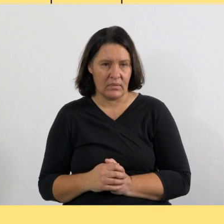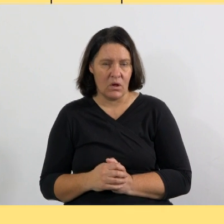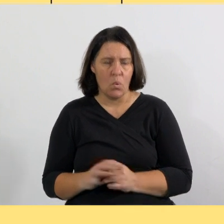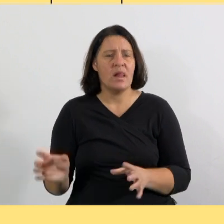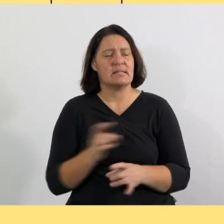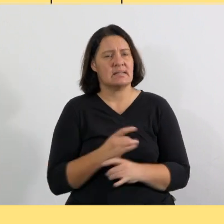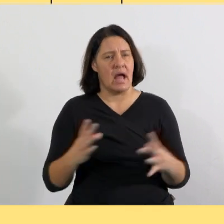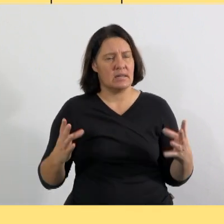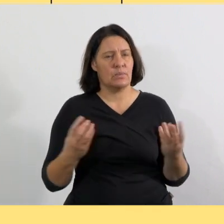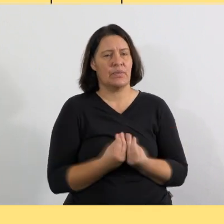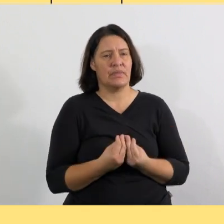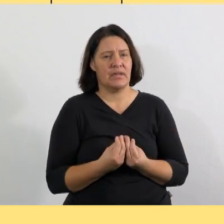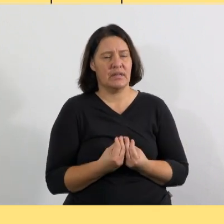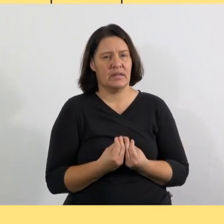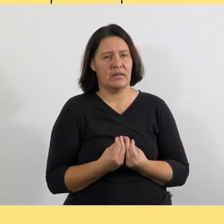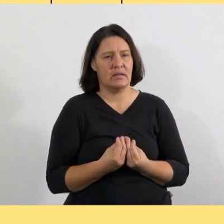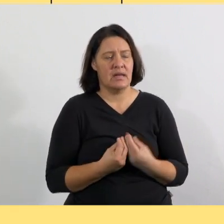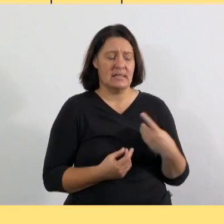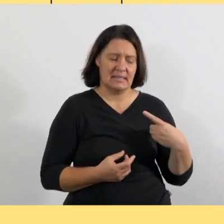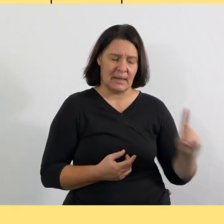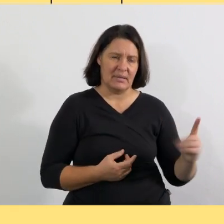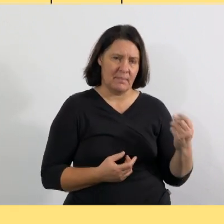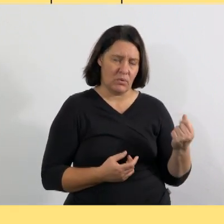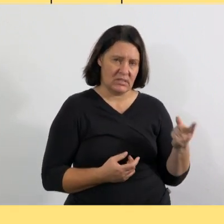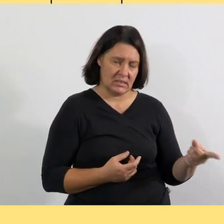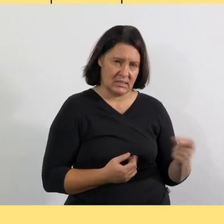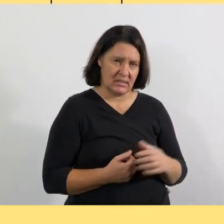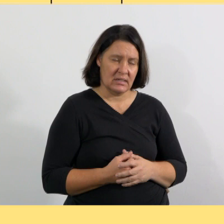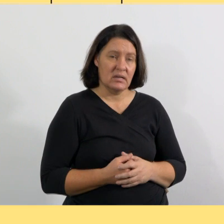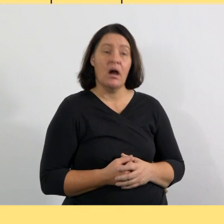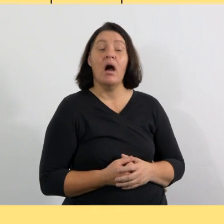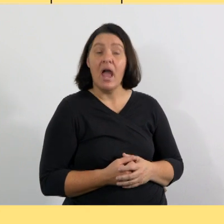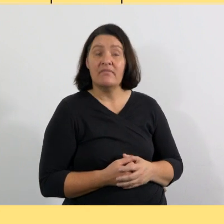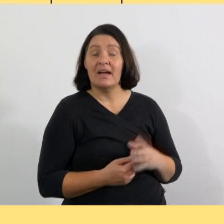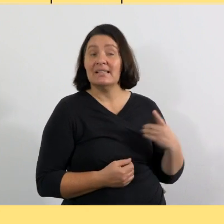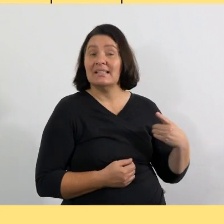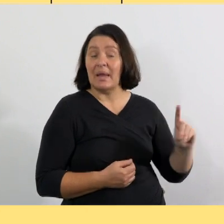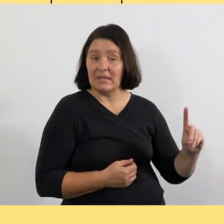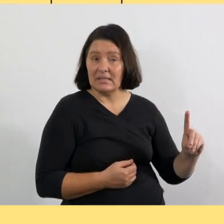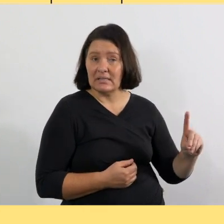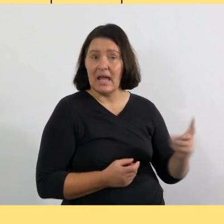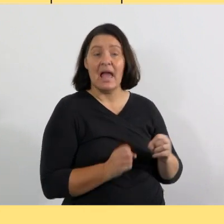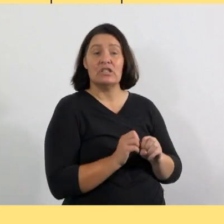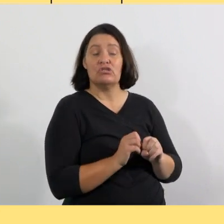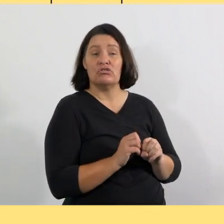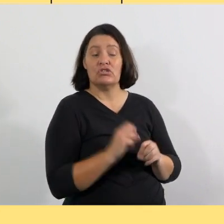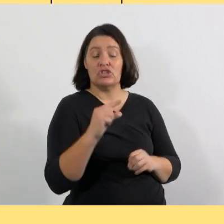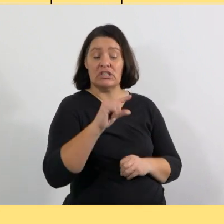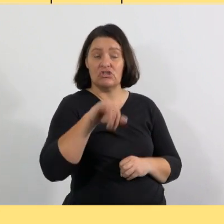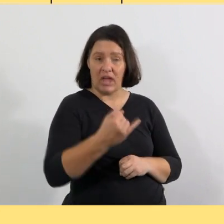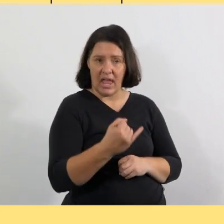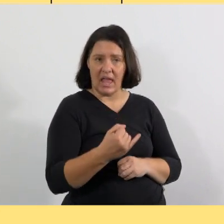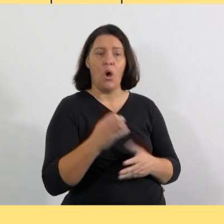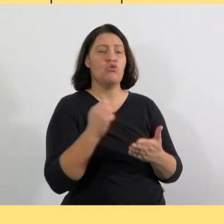1,420. Let us begin with the debit amount. Once it is debit in the general